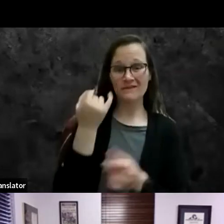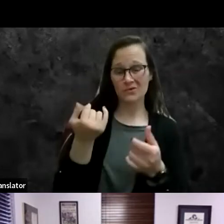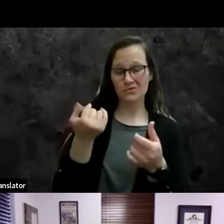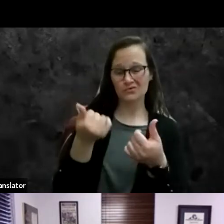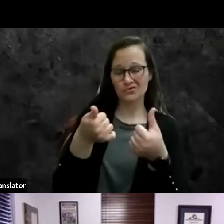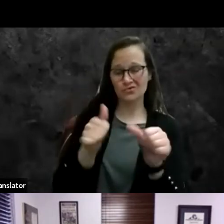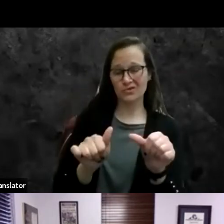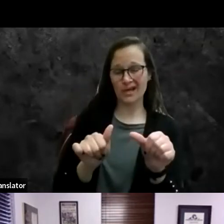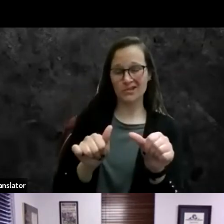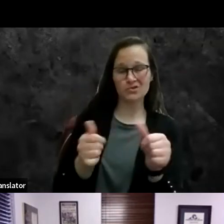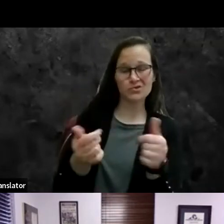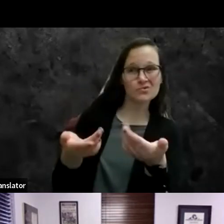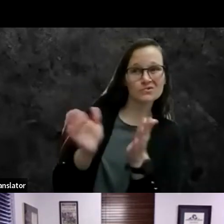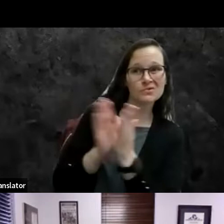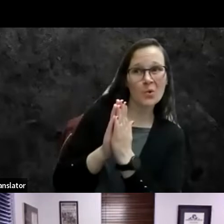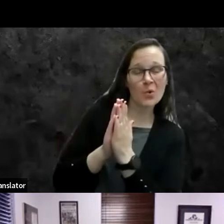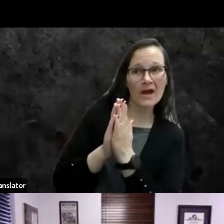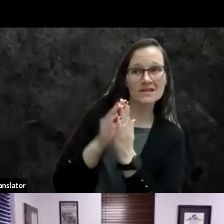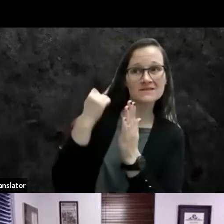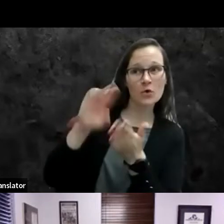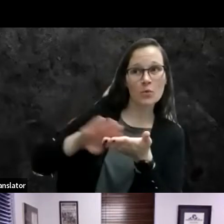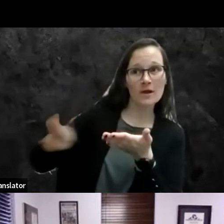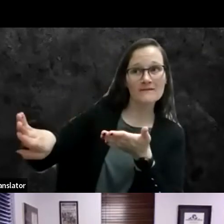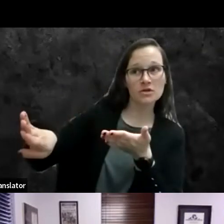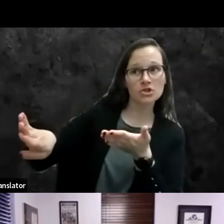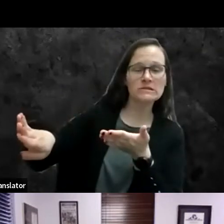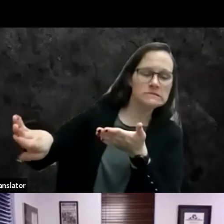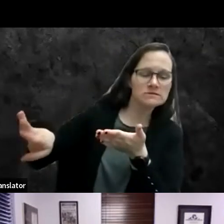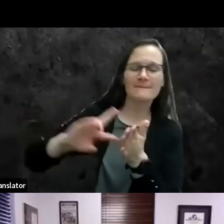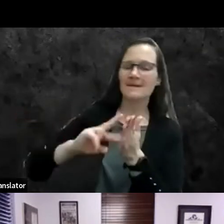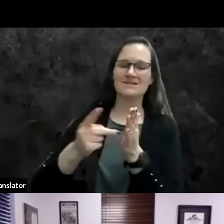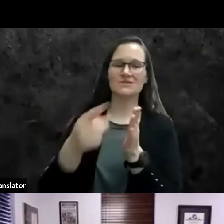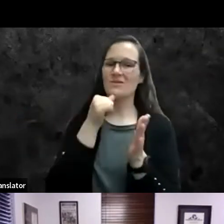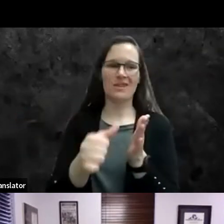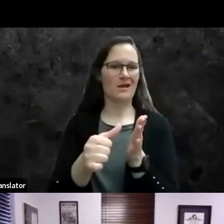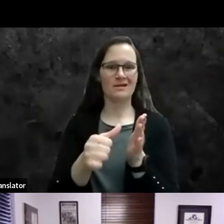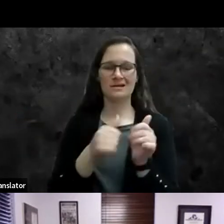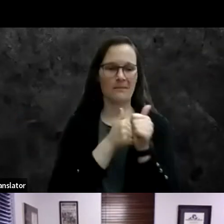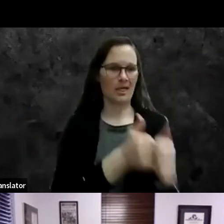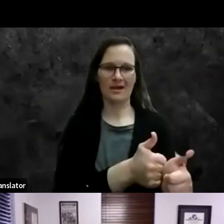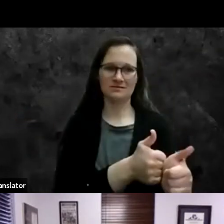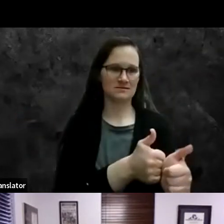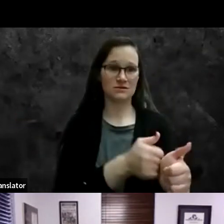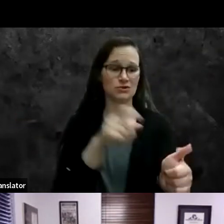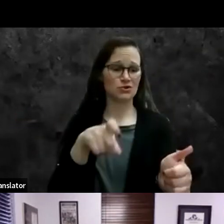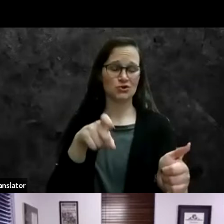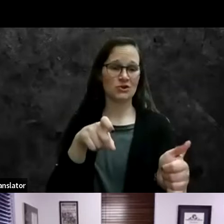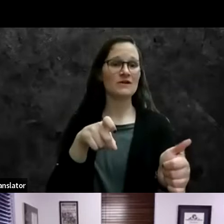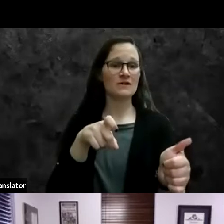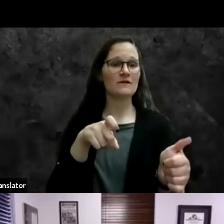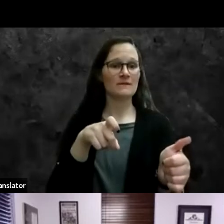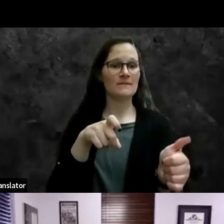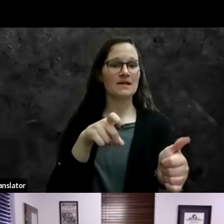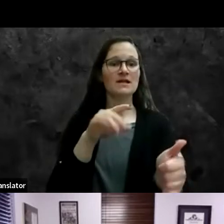request after that date, you are non-compliant. That should have been submitted by the date of January 4th, which